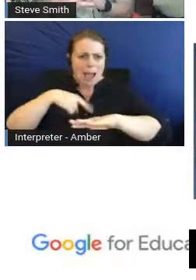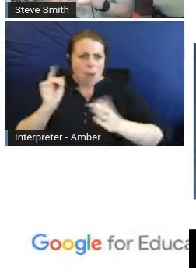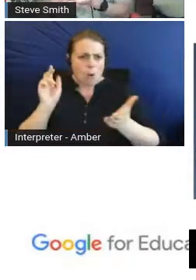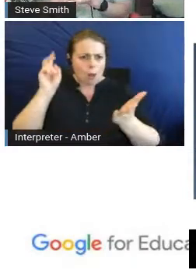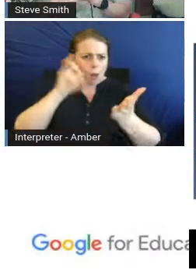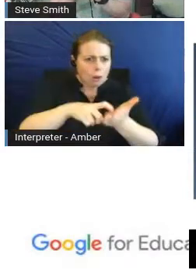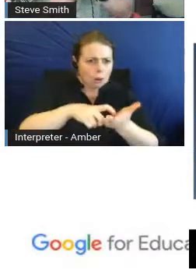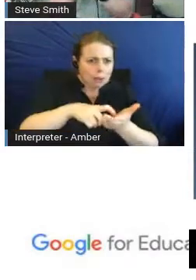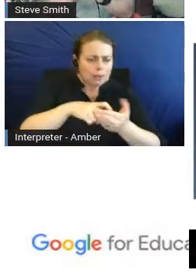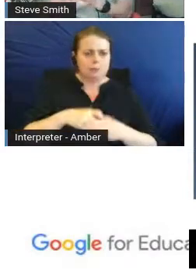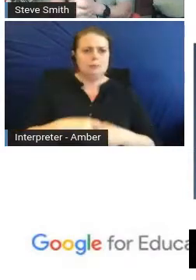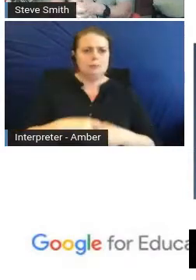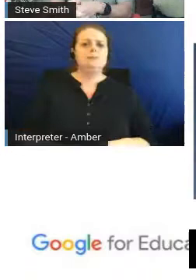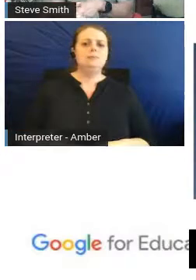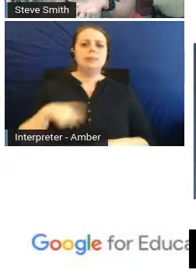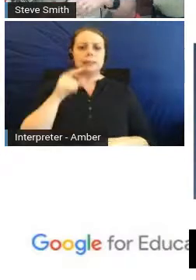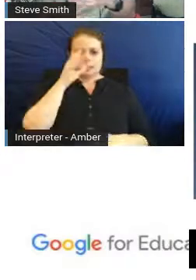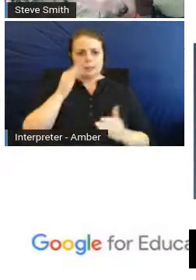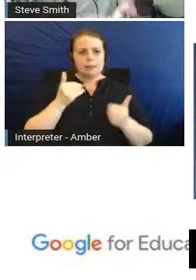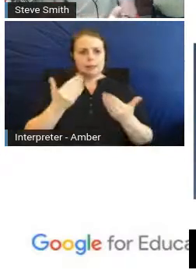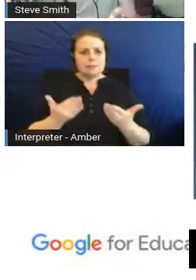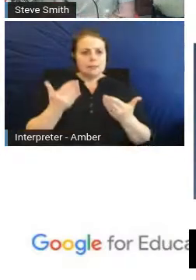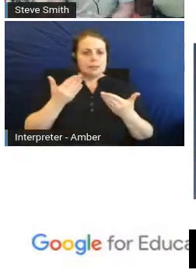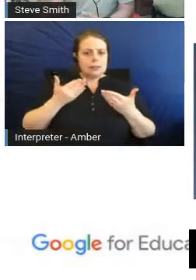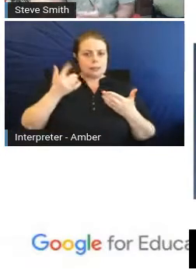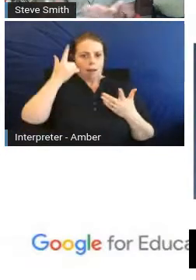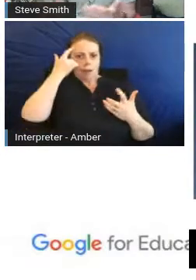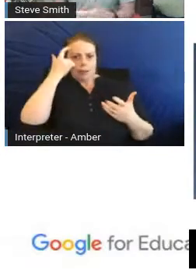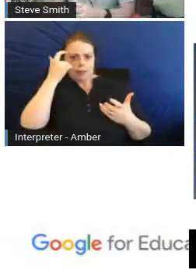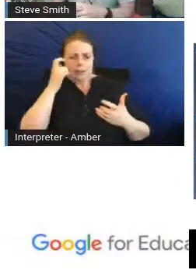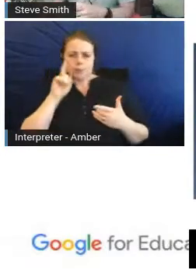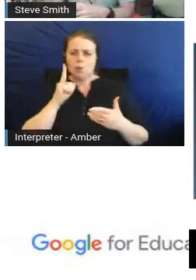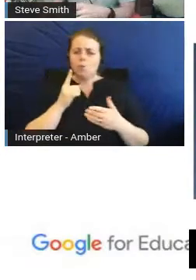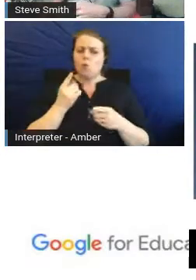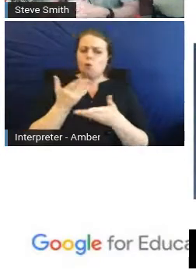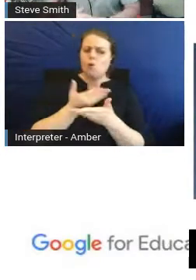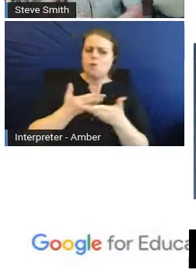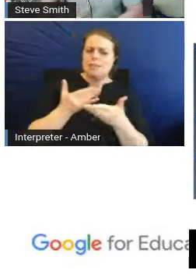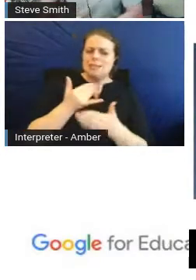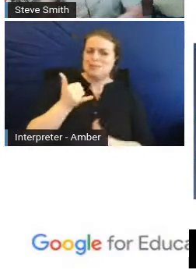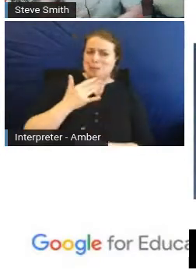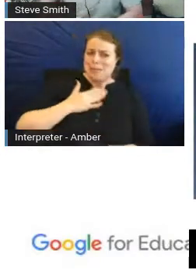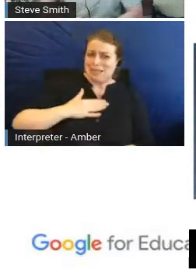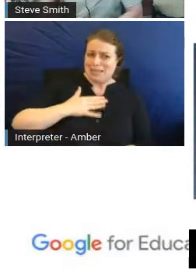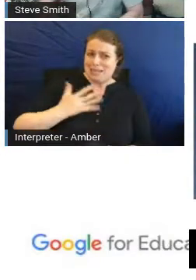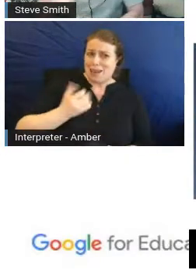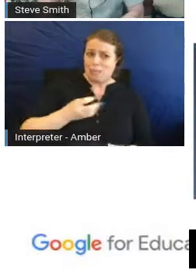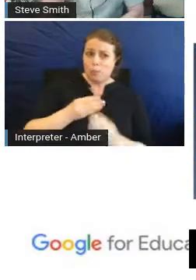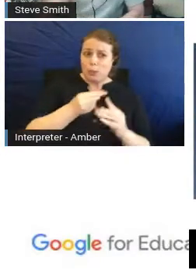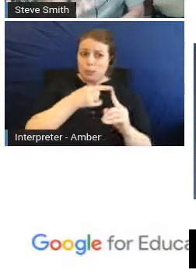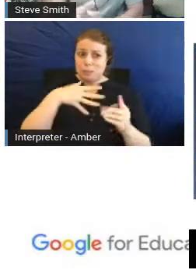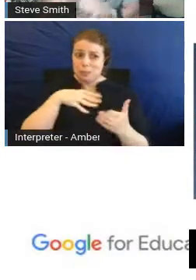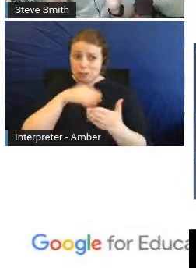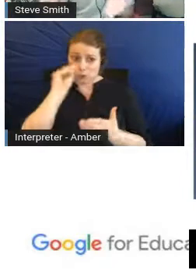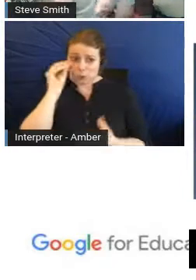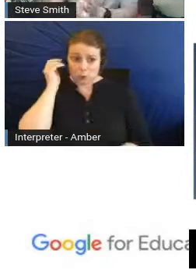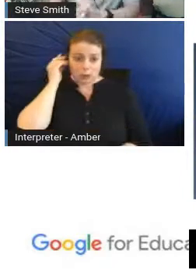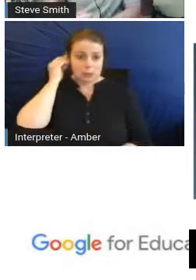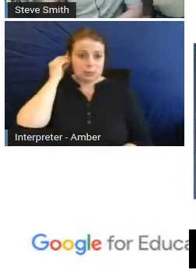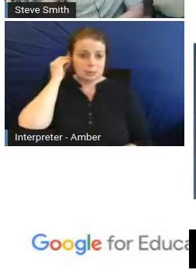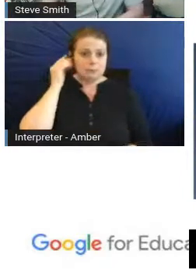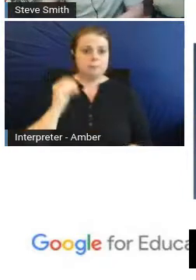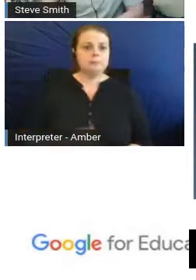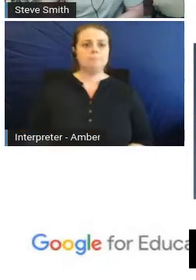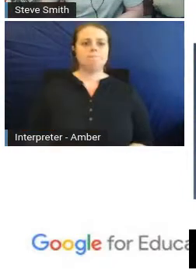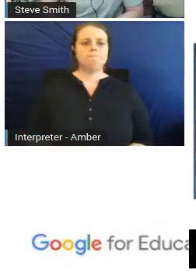of ideas and a lot of information about some conversations that may need to be had with certain students. So that's a bit of a